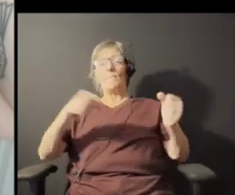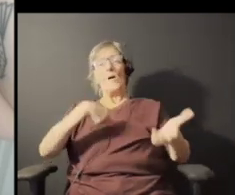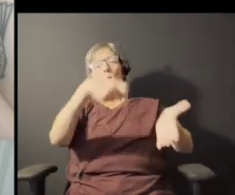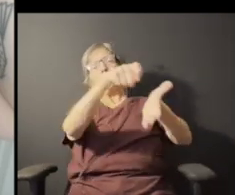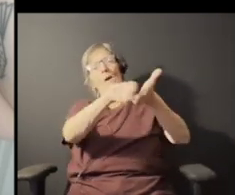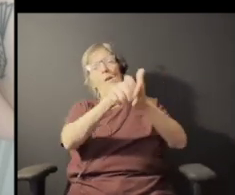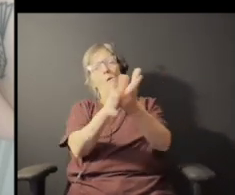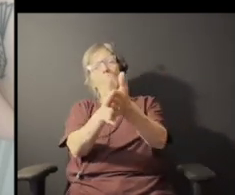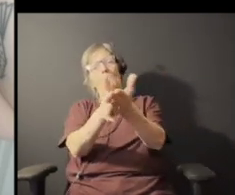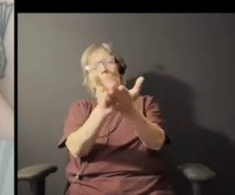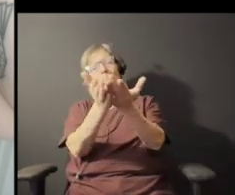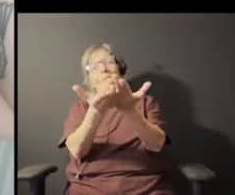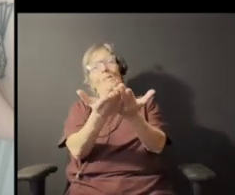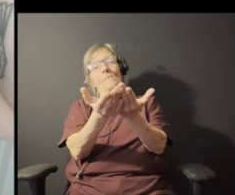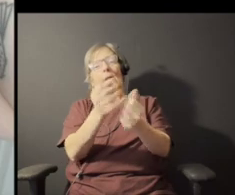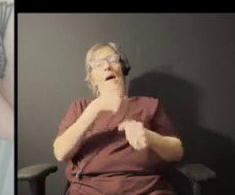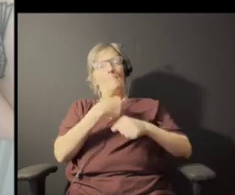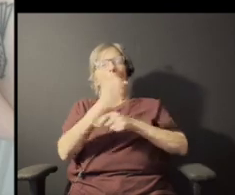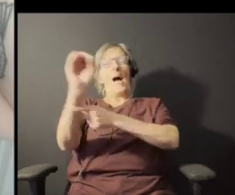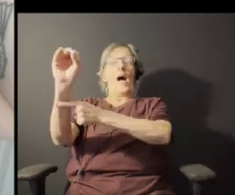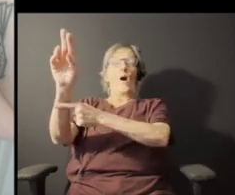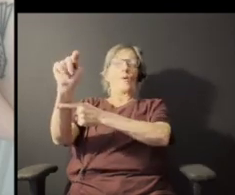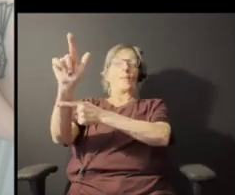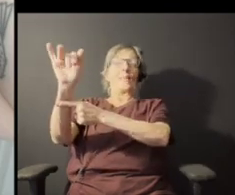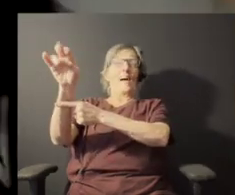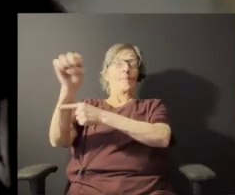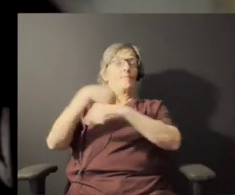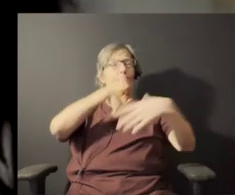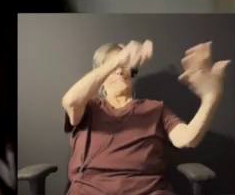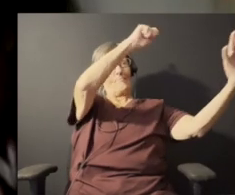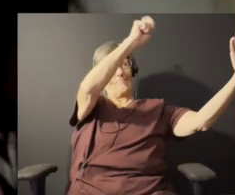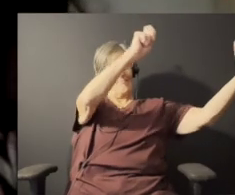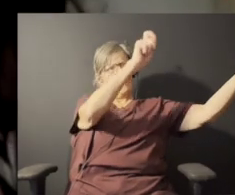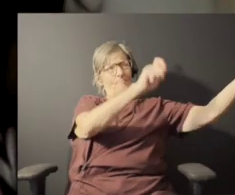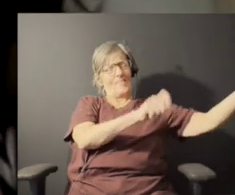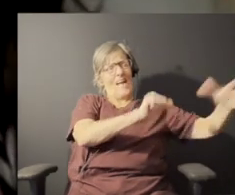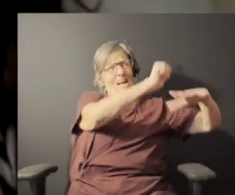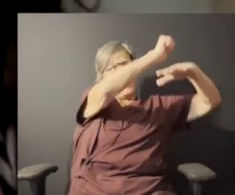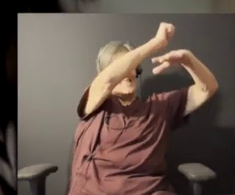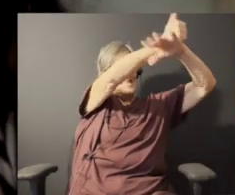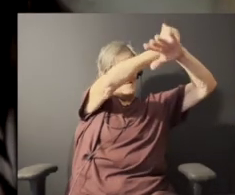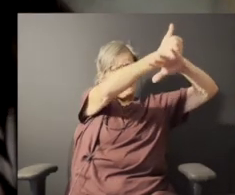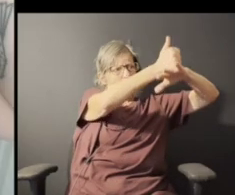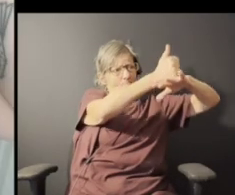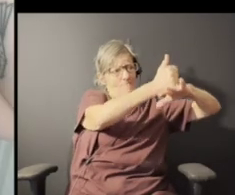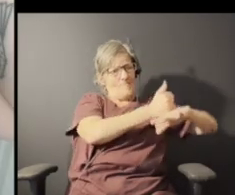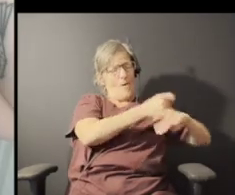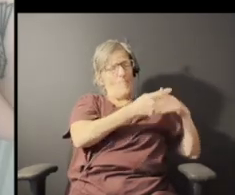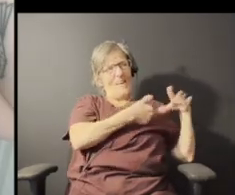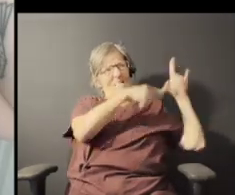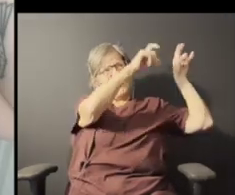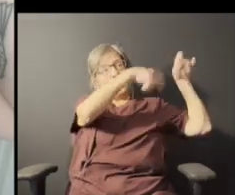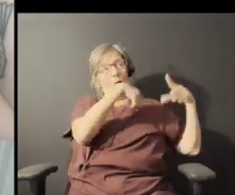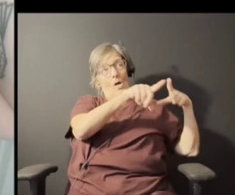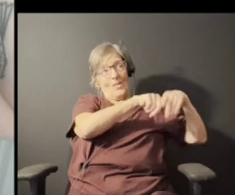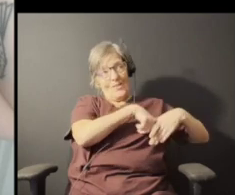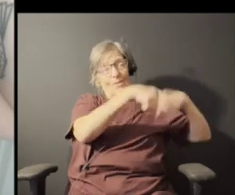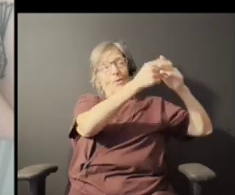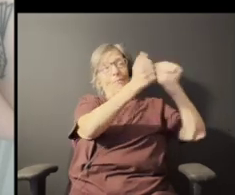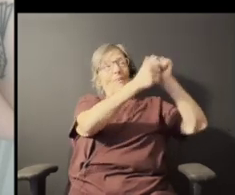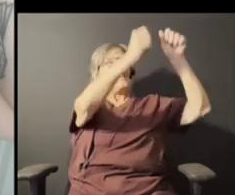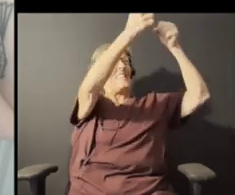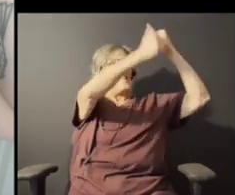writing a book, because I'm making an outline. Mm-hmm. And it's setting up for everything that I need. So I start